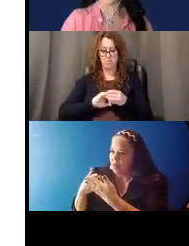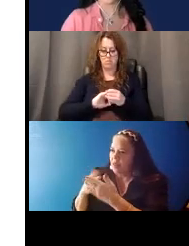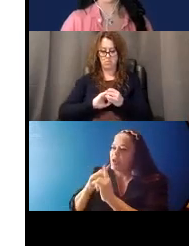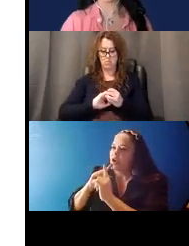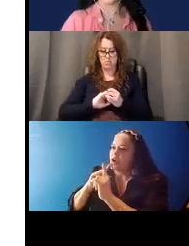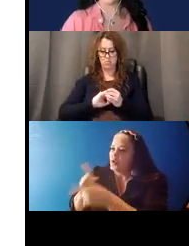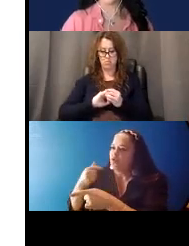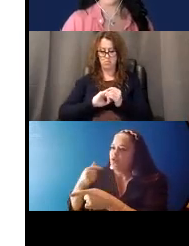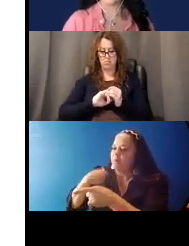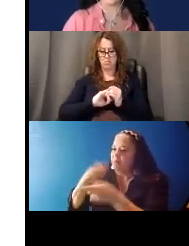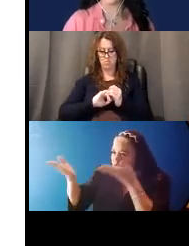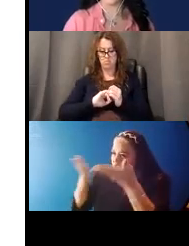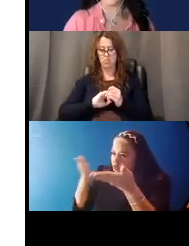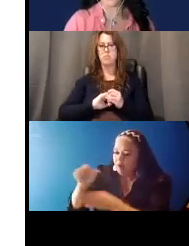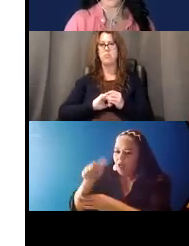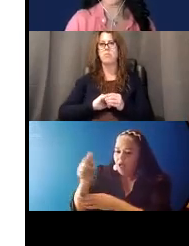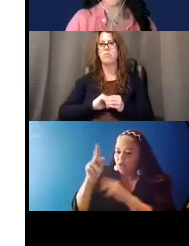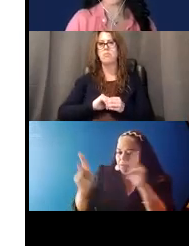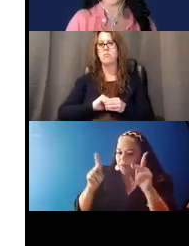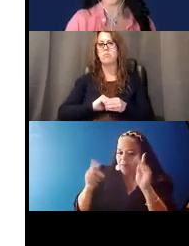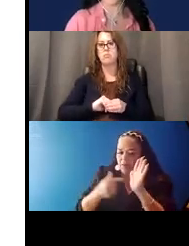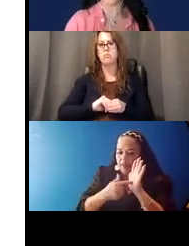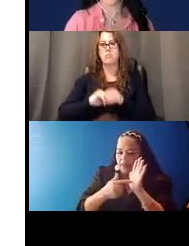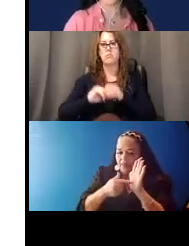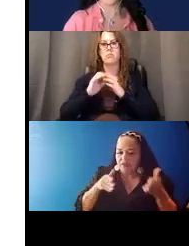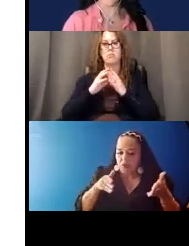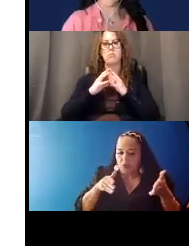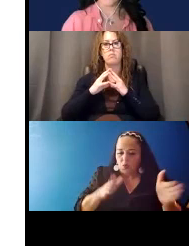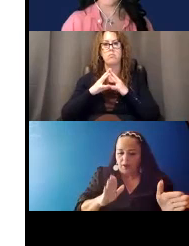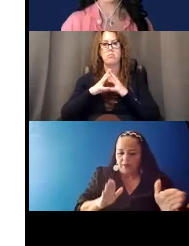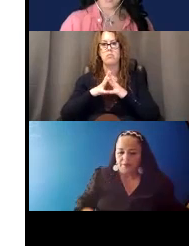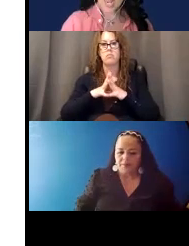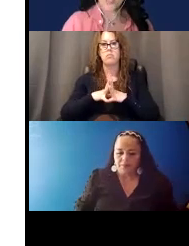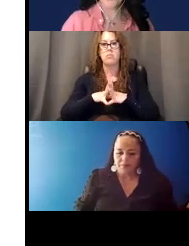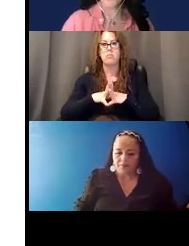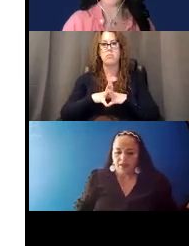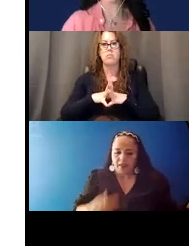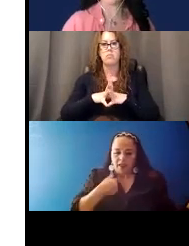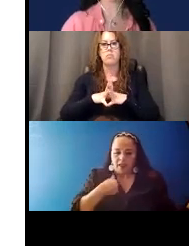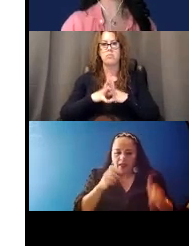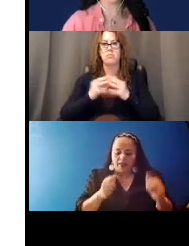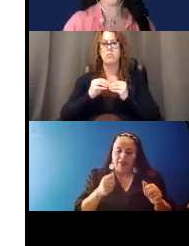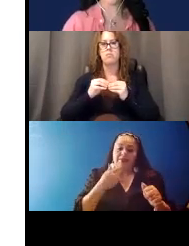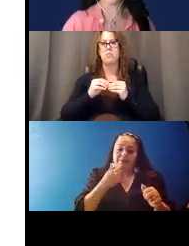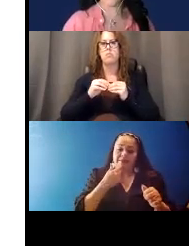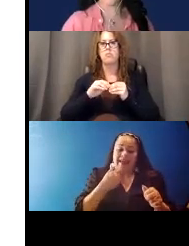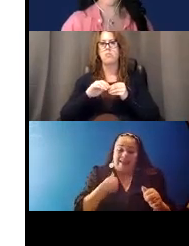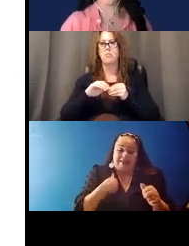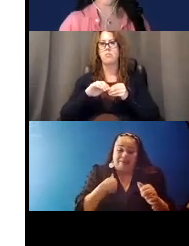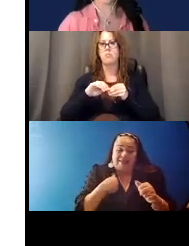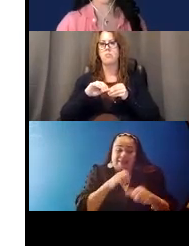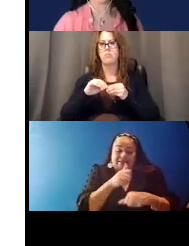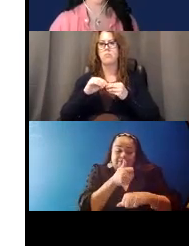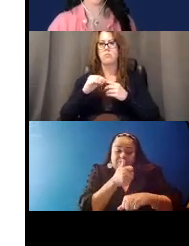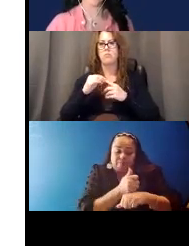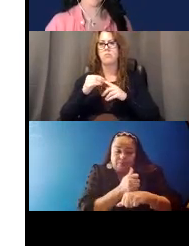service to other people in this way. I have to create some limitations so that I can be grounded and really be of service and